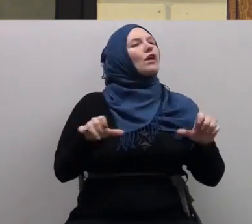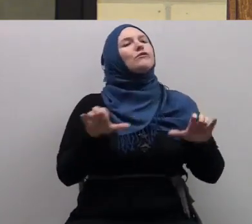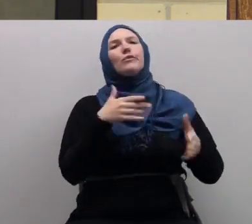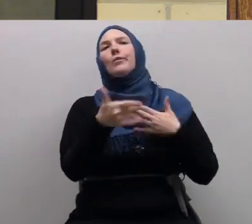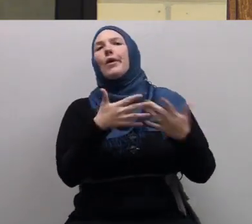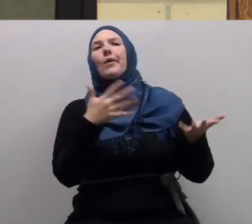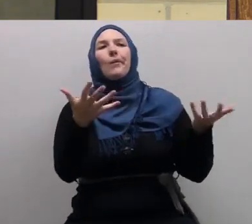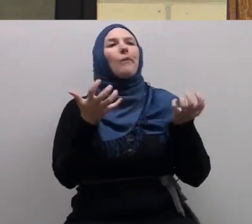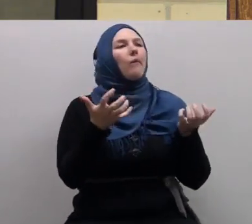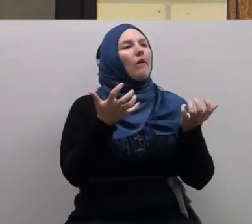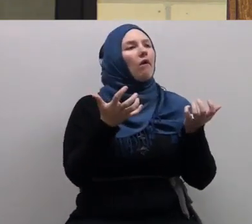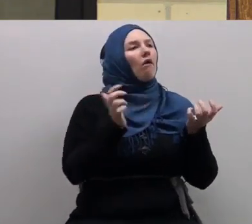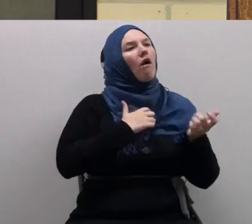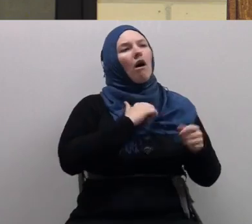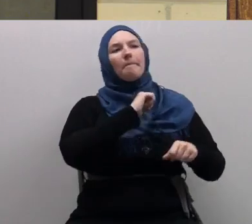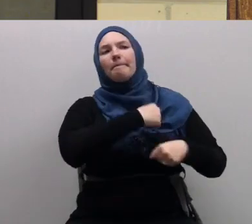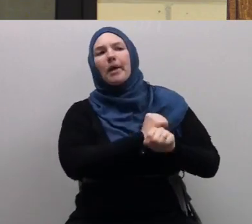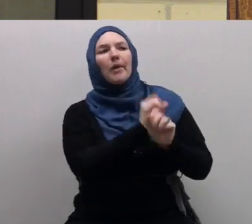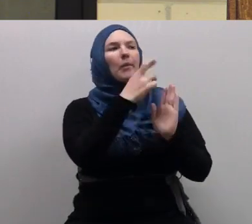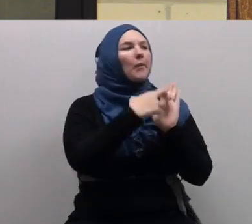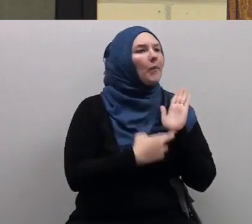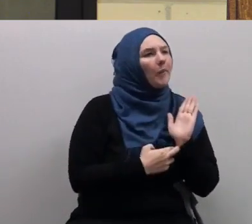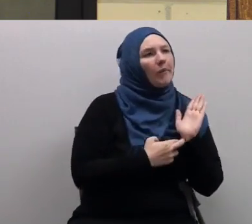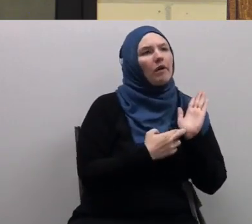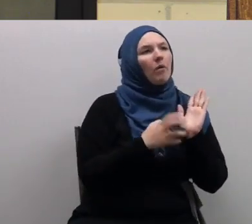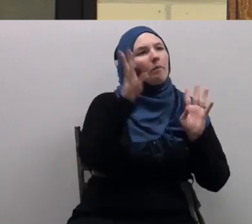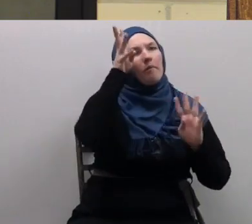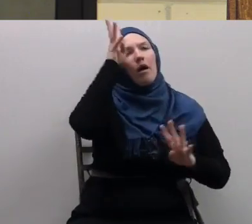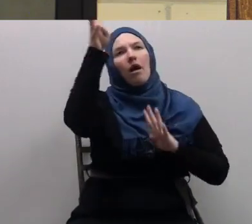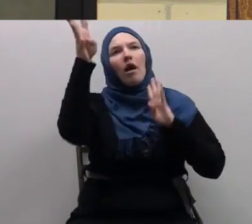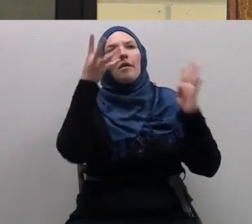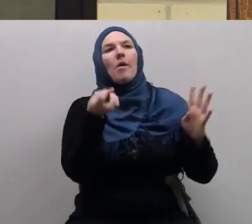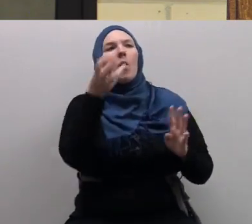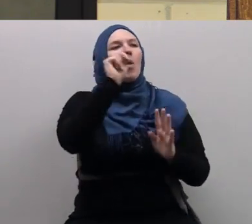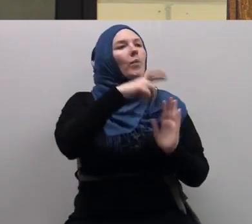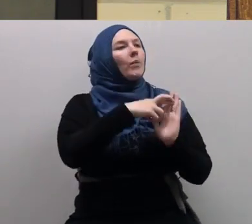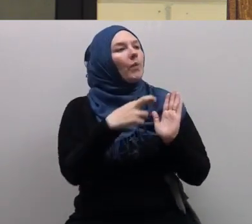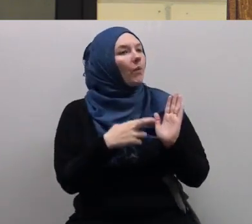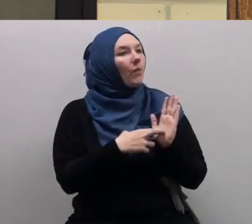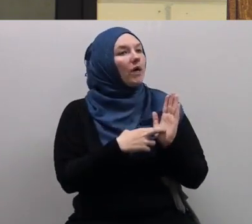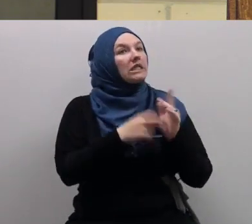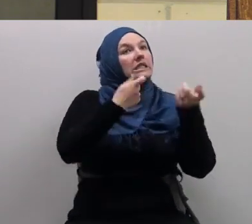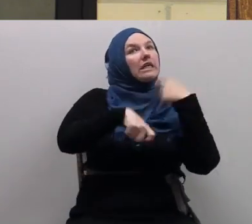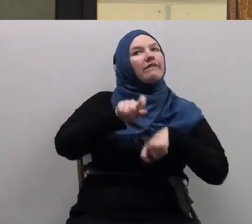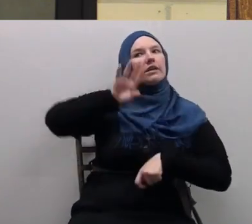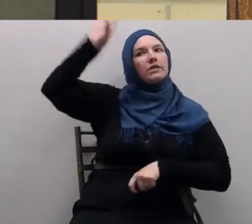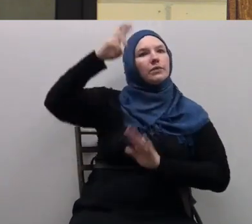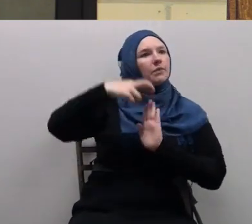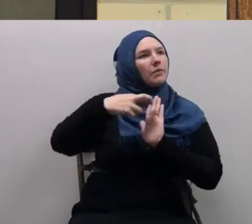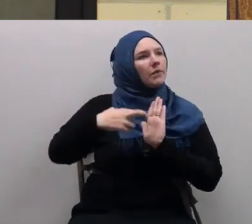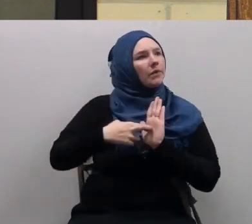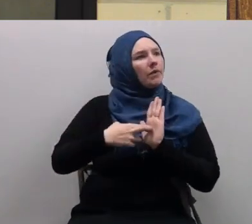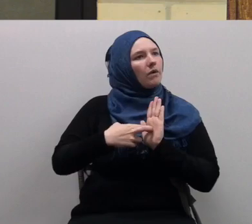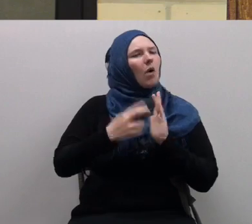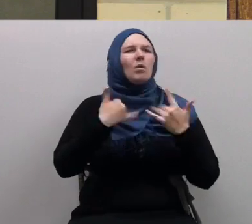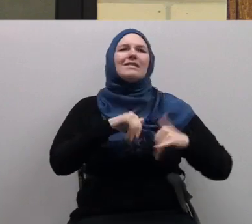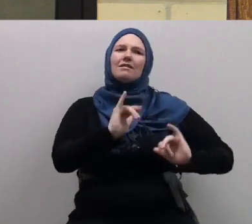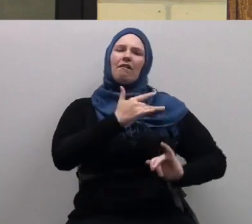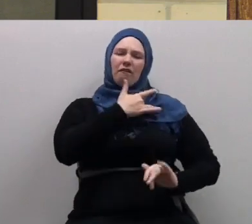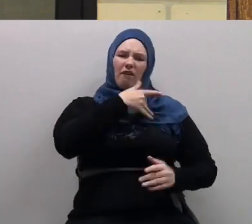other set of principles or rules other than His. And we feel we are still